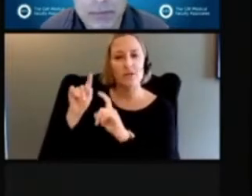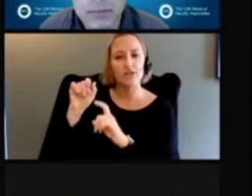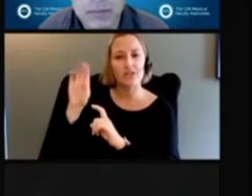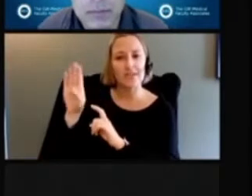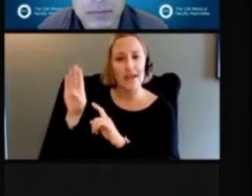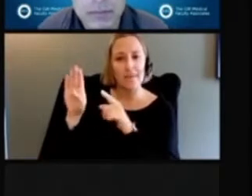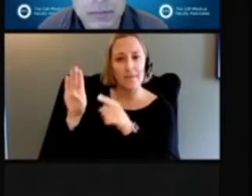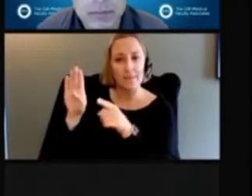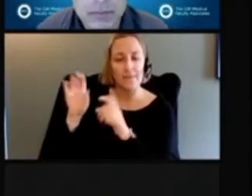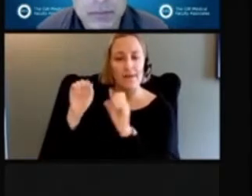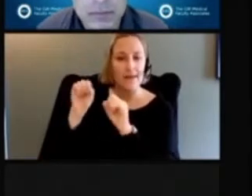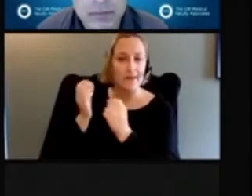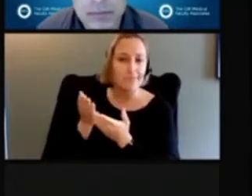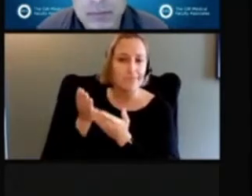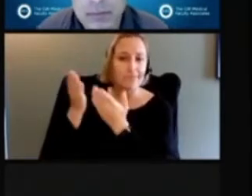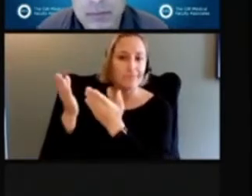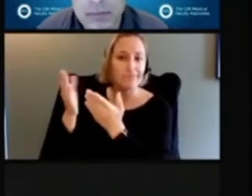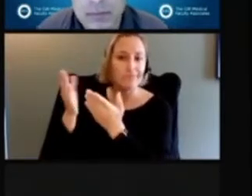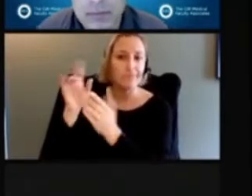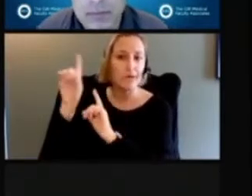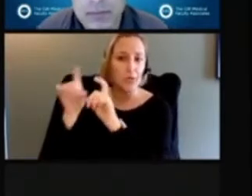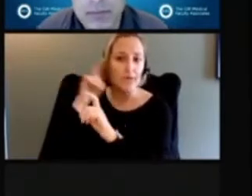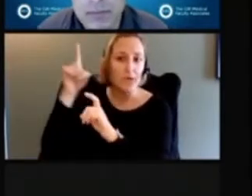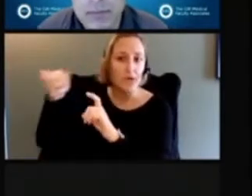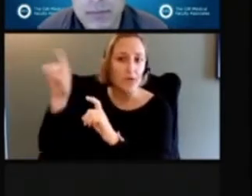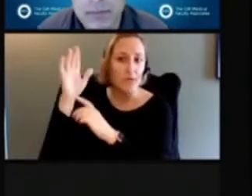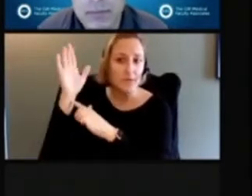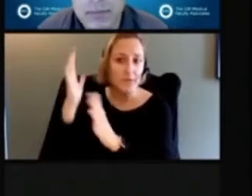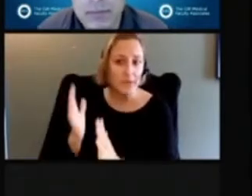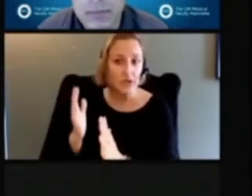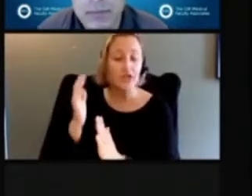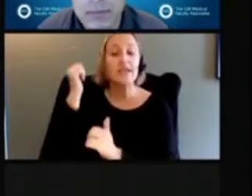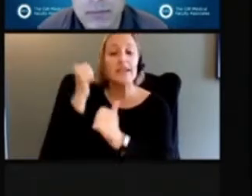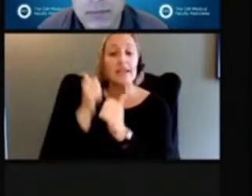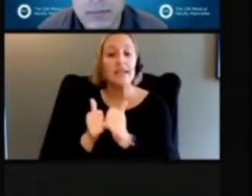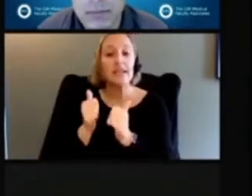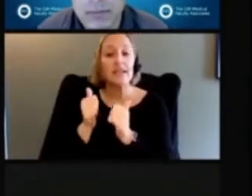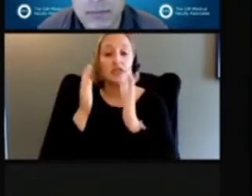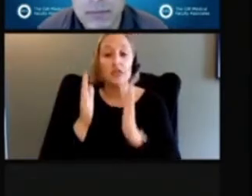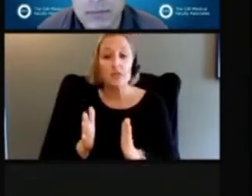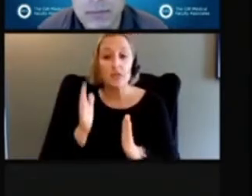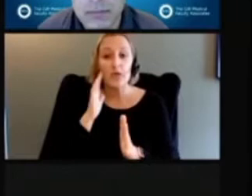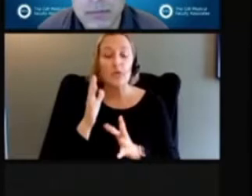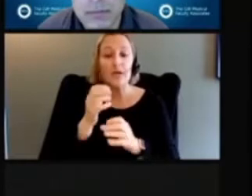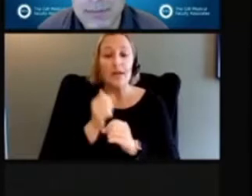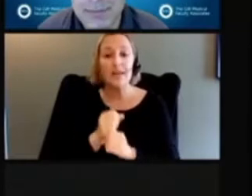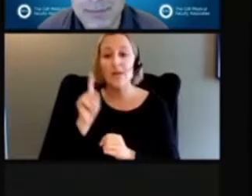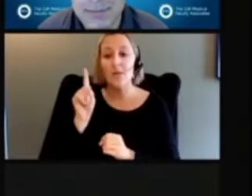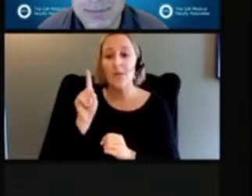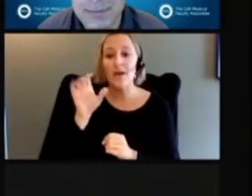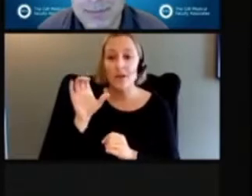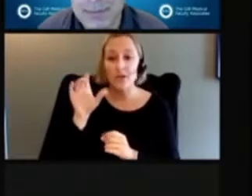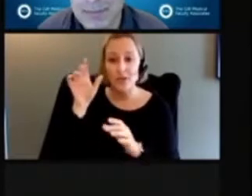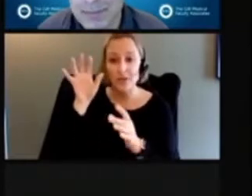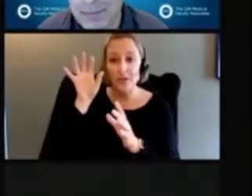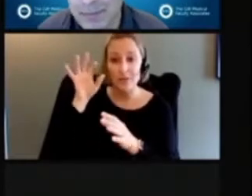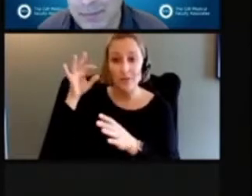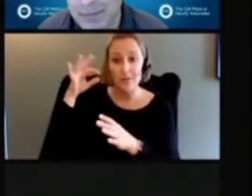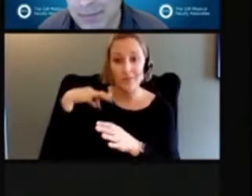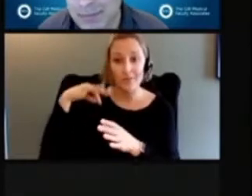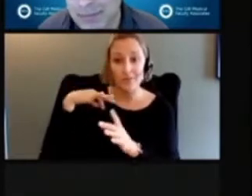questions in for the speakers. Each person is allotted 100 points to vote with, and that